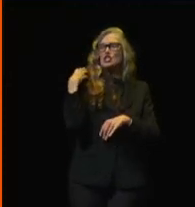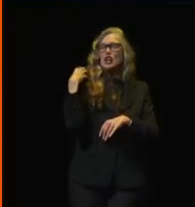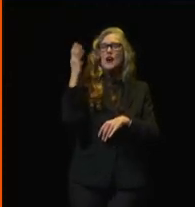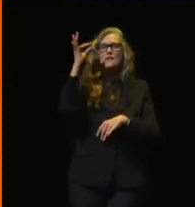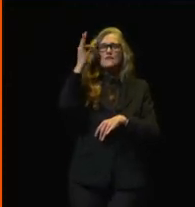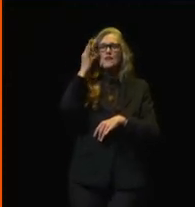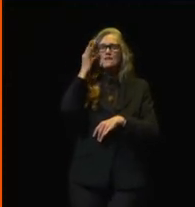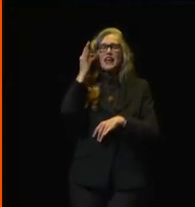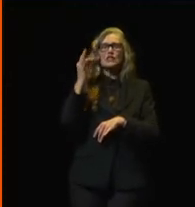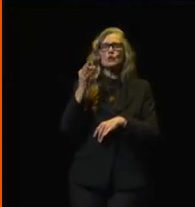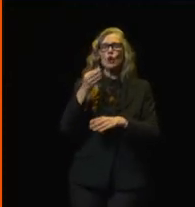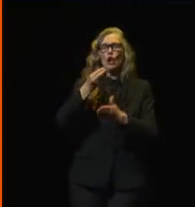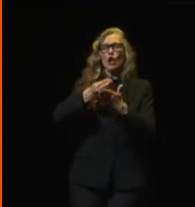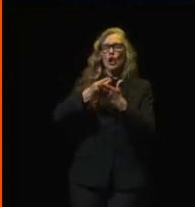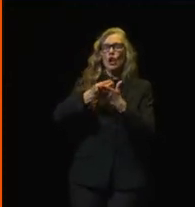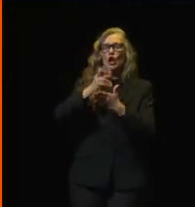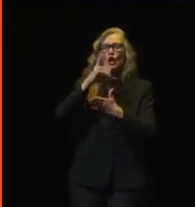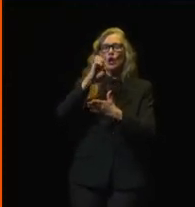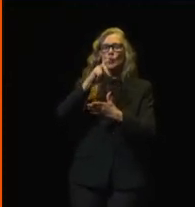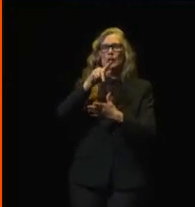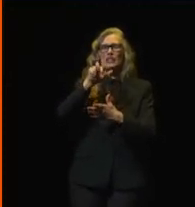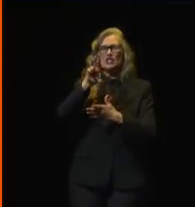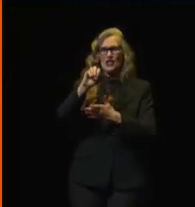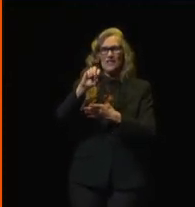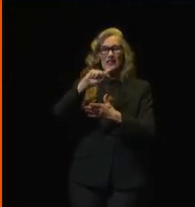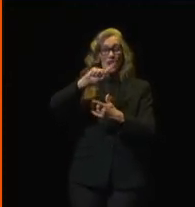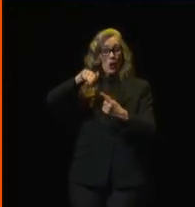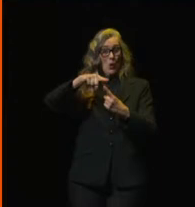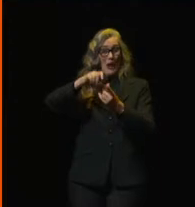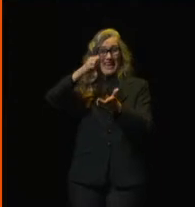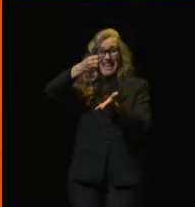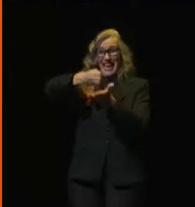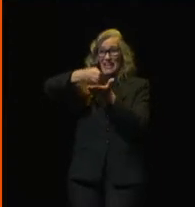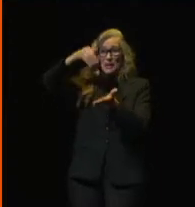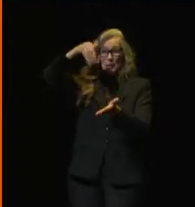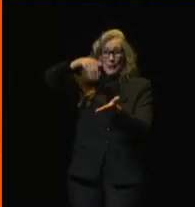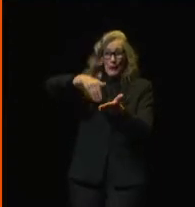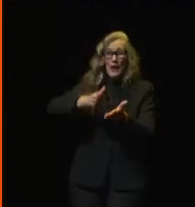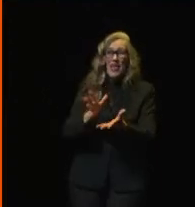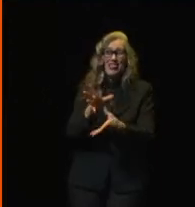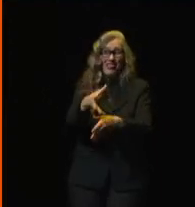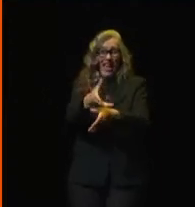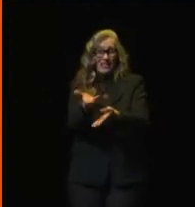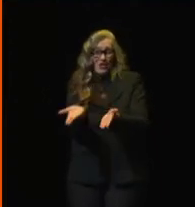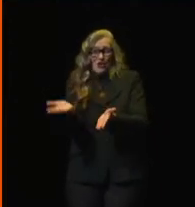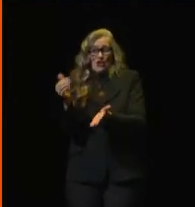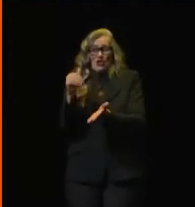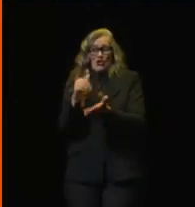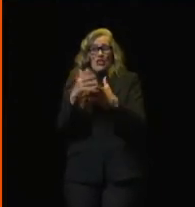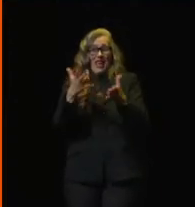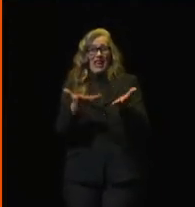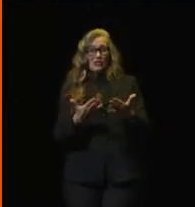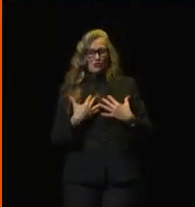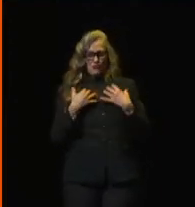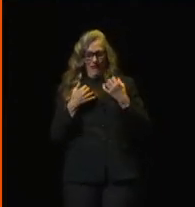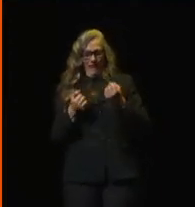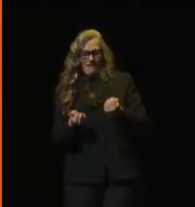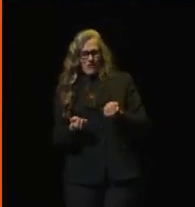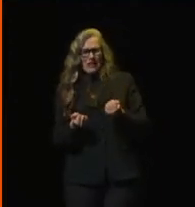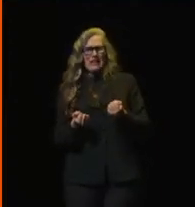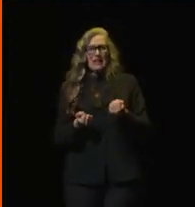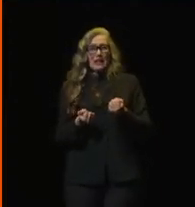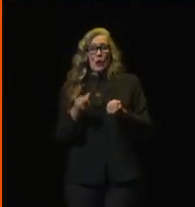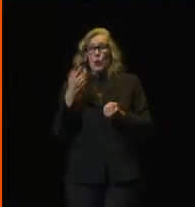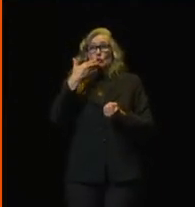so good for Wall Street, but Ady wanted to know where that recovery was for workers. And